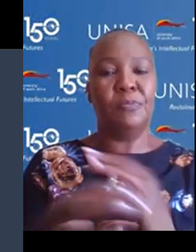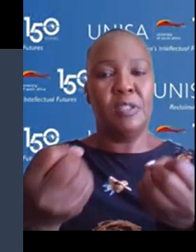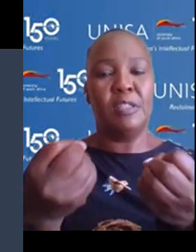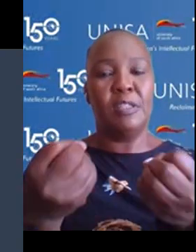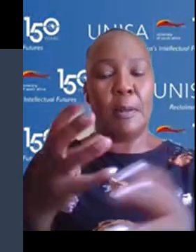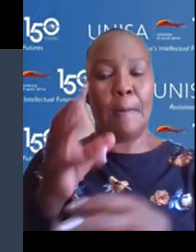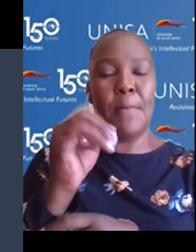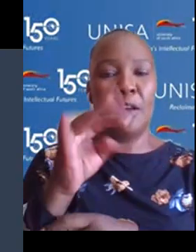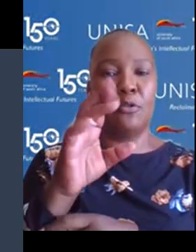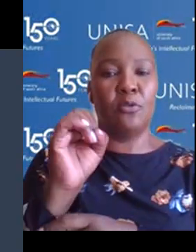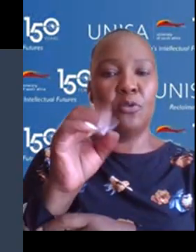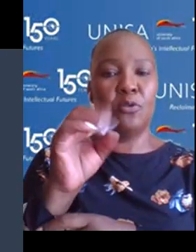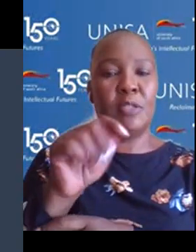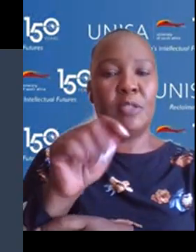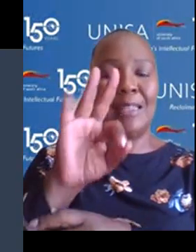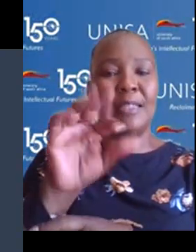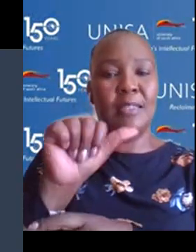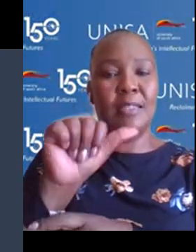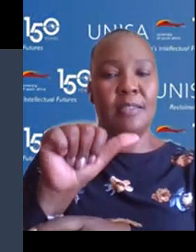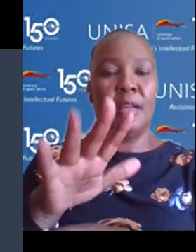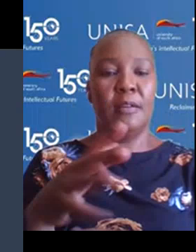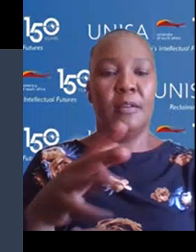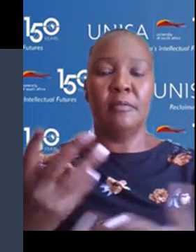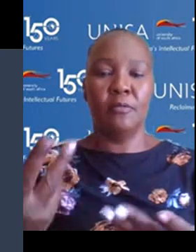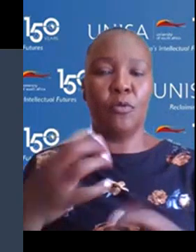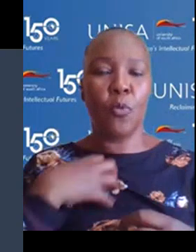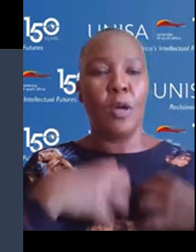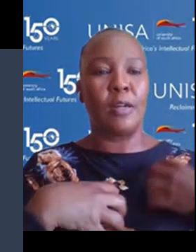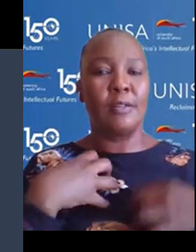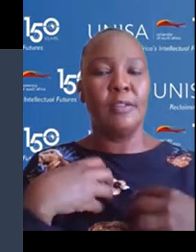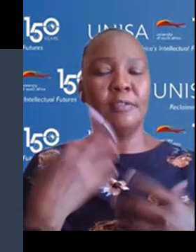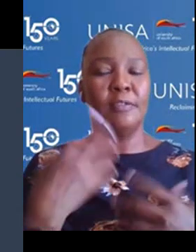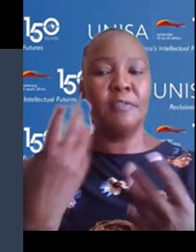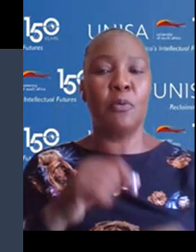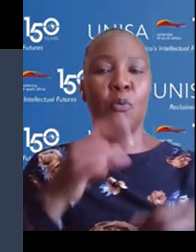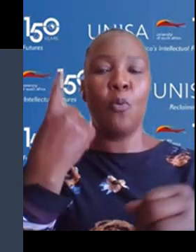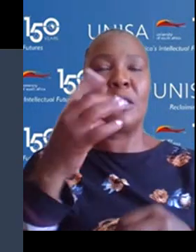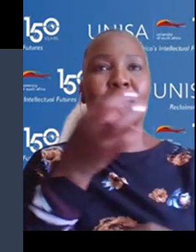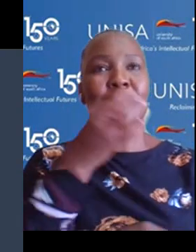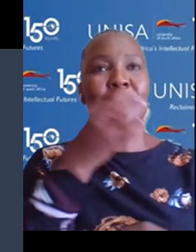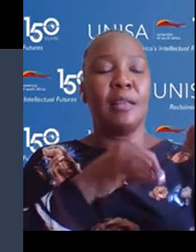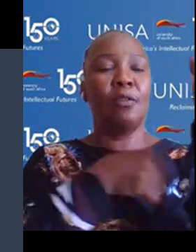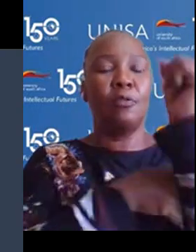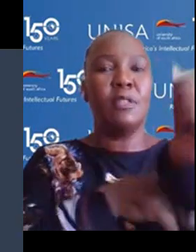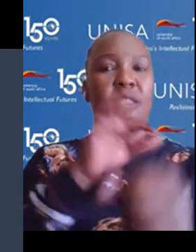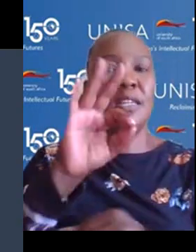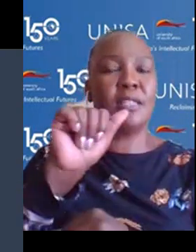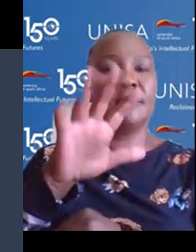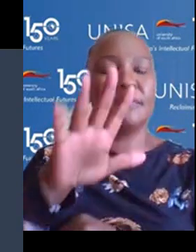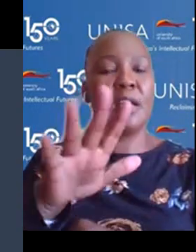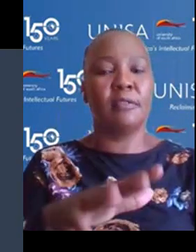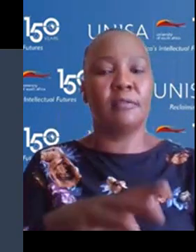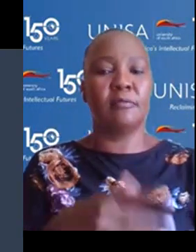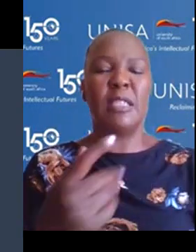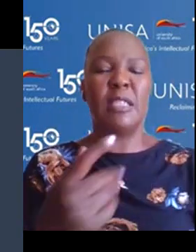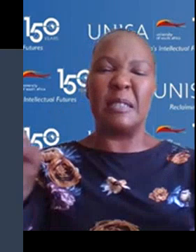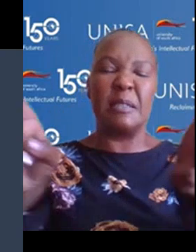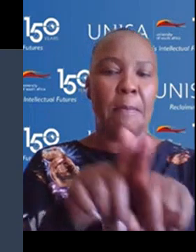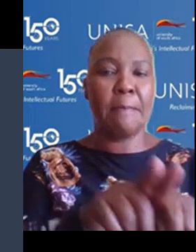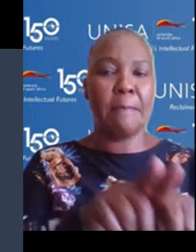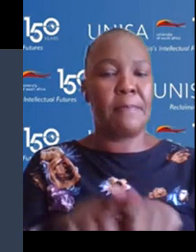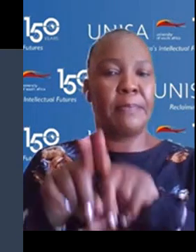Microsoft 365. So don't be worried if somebody says Office 365 or Microsoft 365. It's pretty much the same